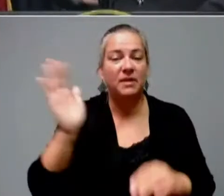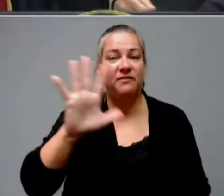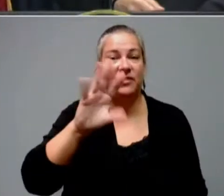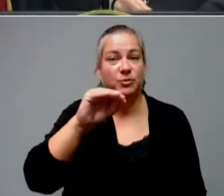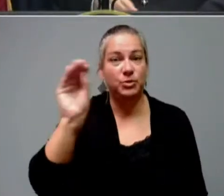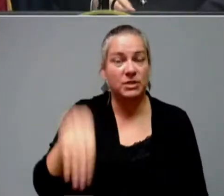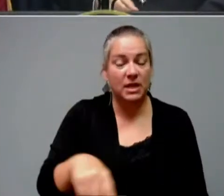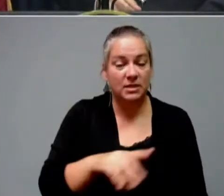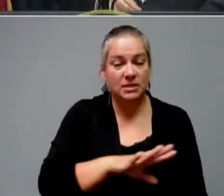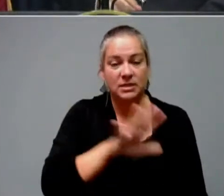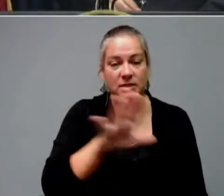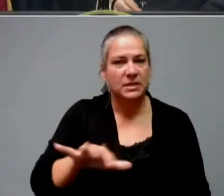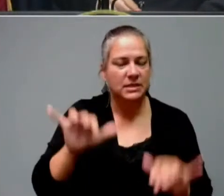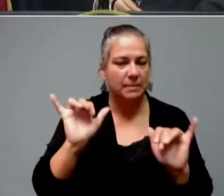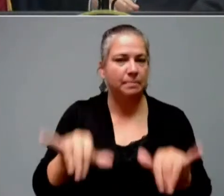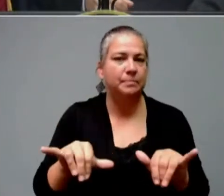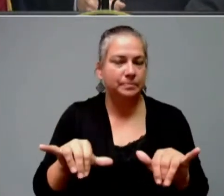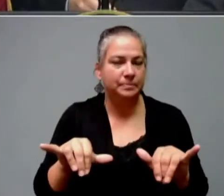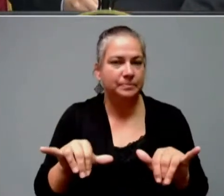Hadn't changed.